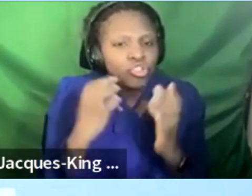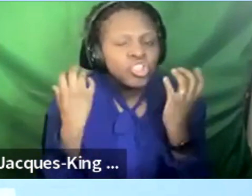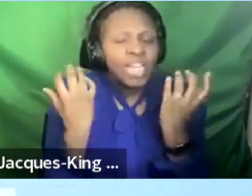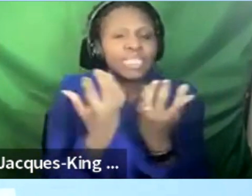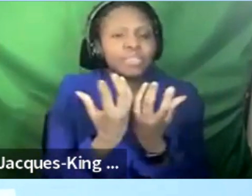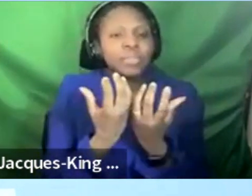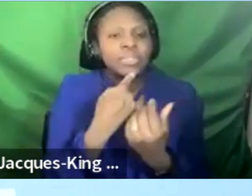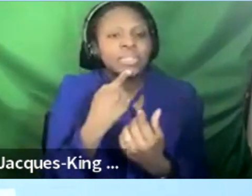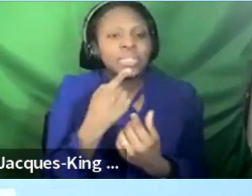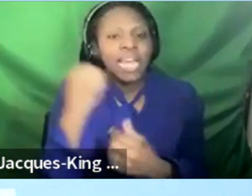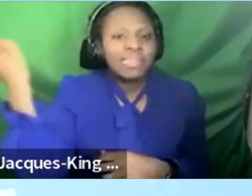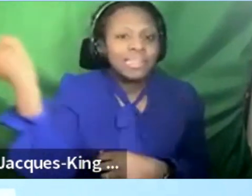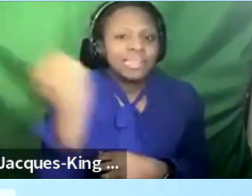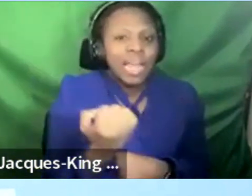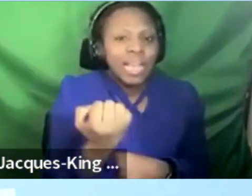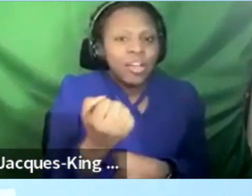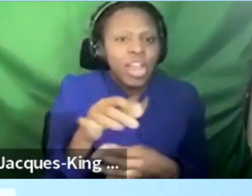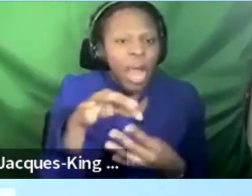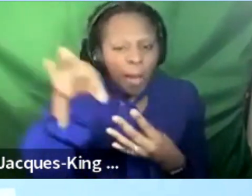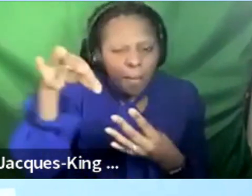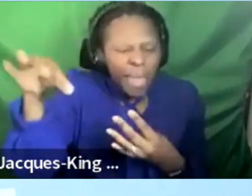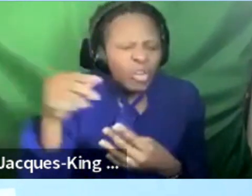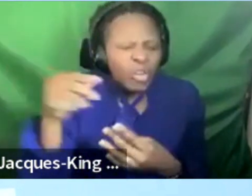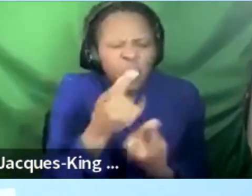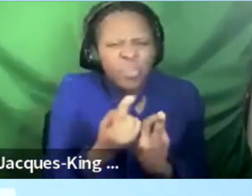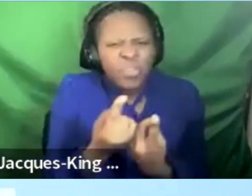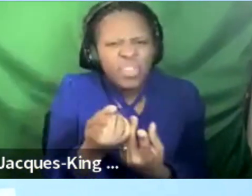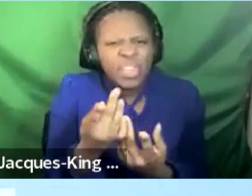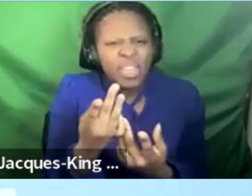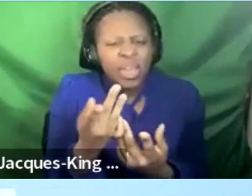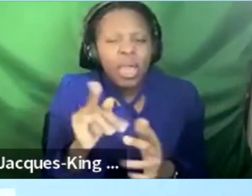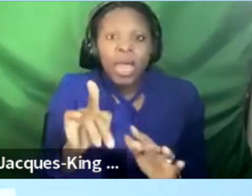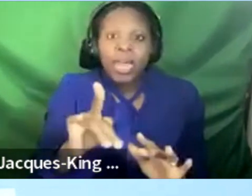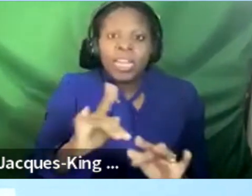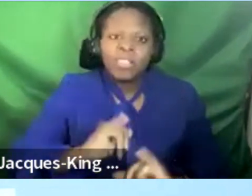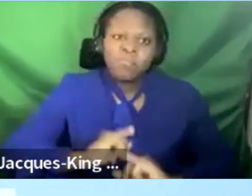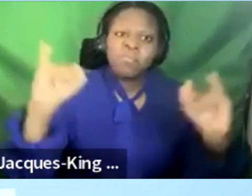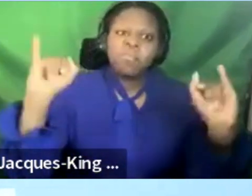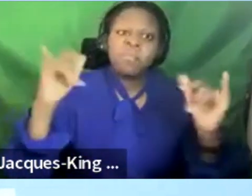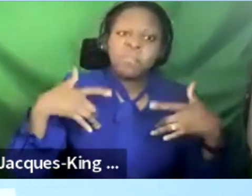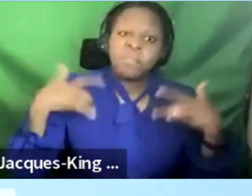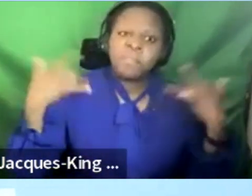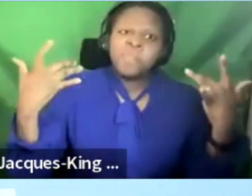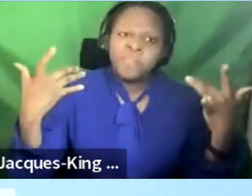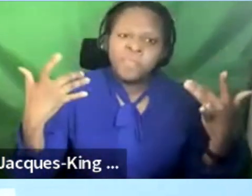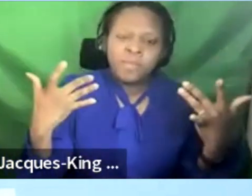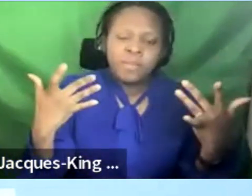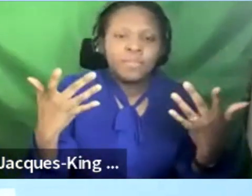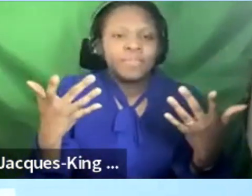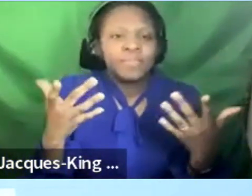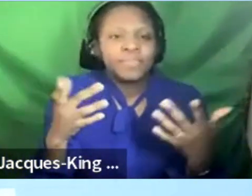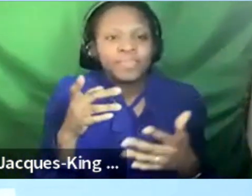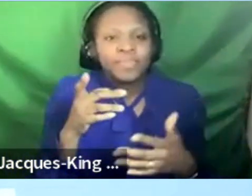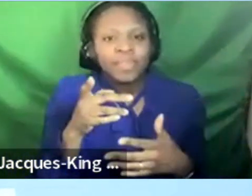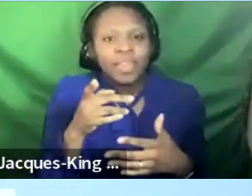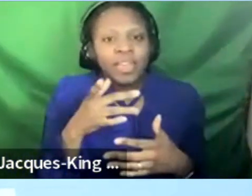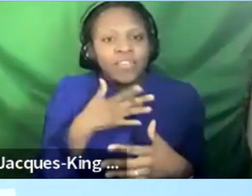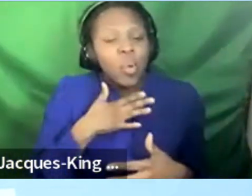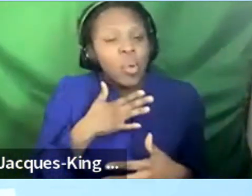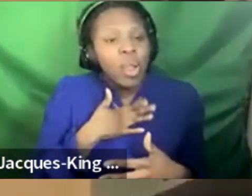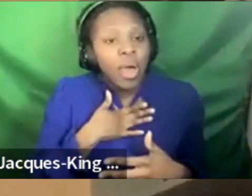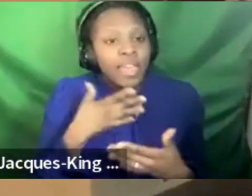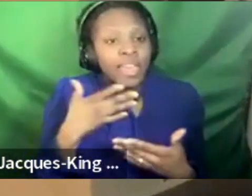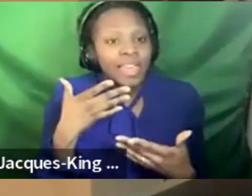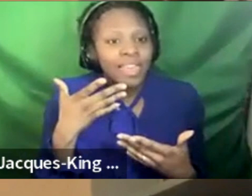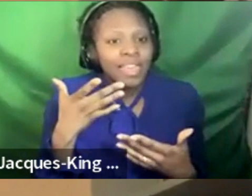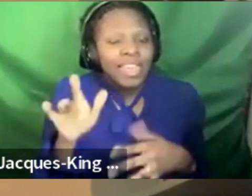obsessed with, doesn't like modern Shakespeare, because they'll say, They mention a dagger and they pull out a pen or something, and